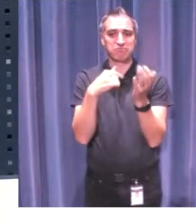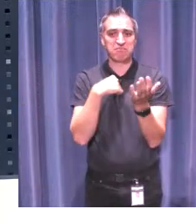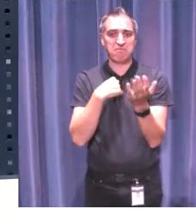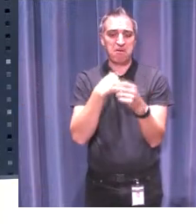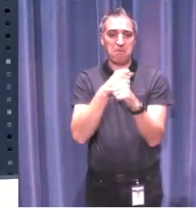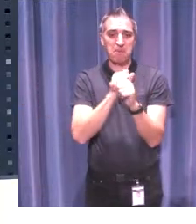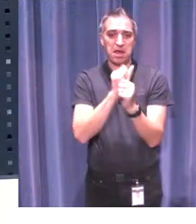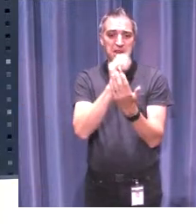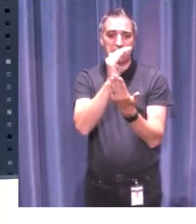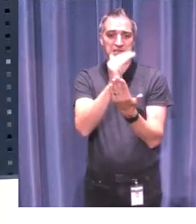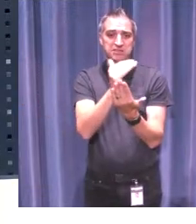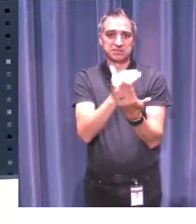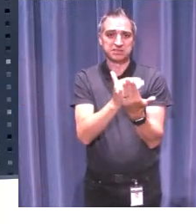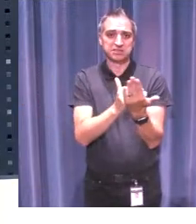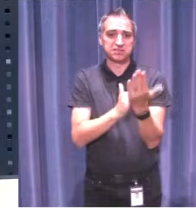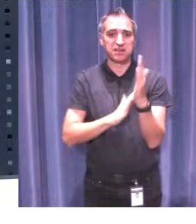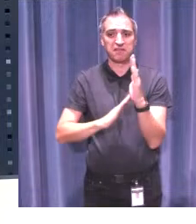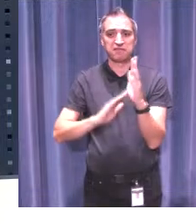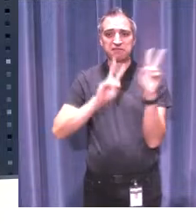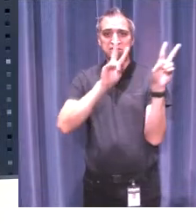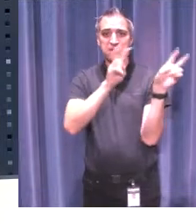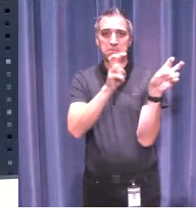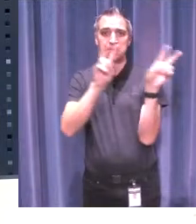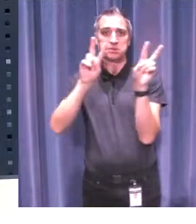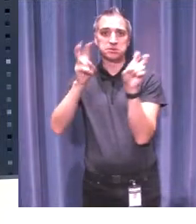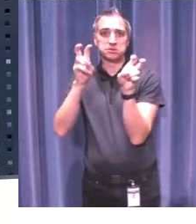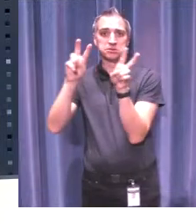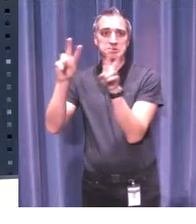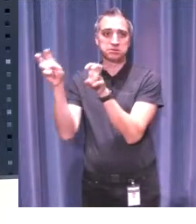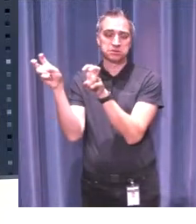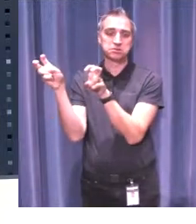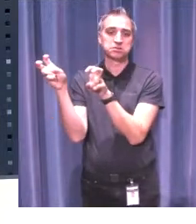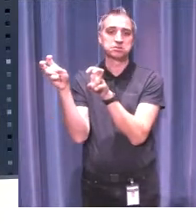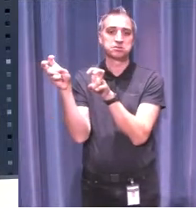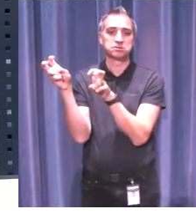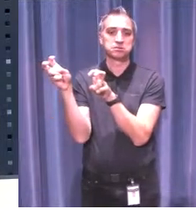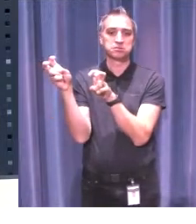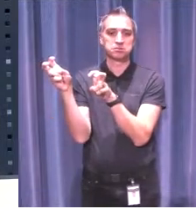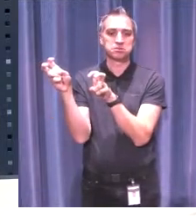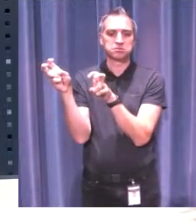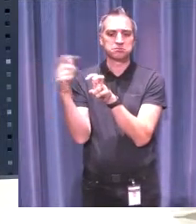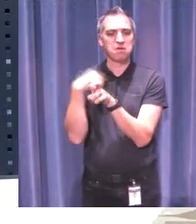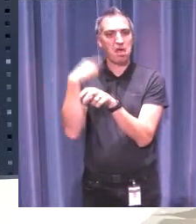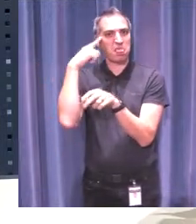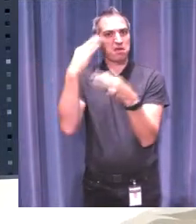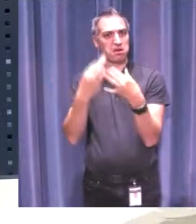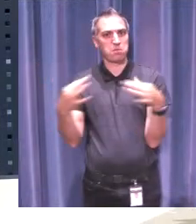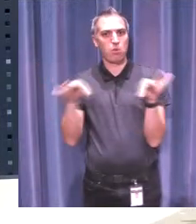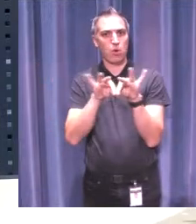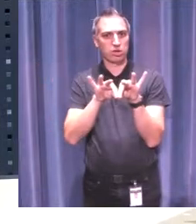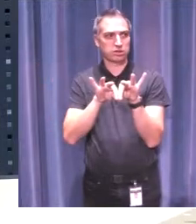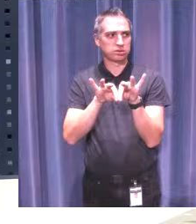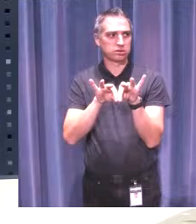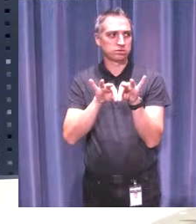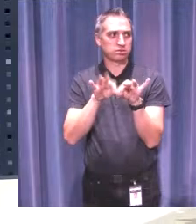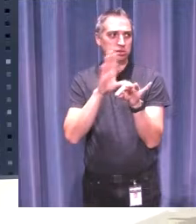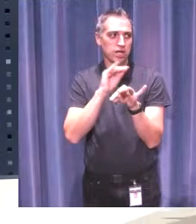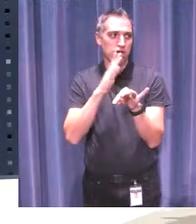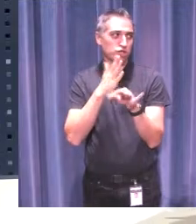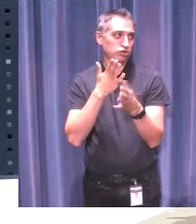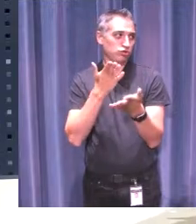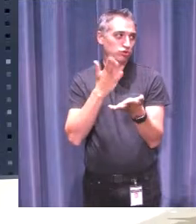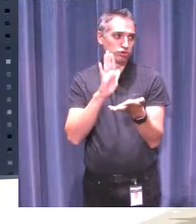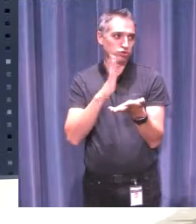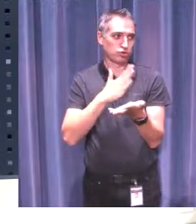a list of the topics that I think are important to, and you're welcome to see it if you'd